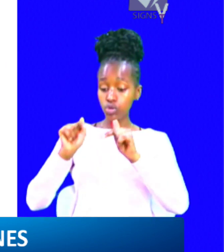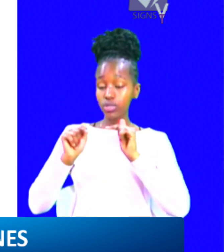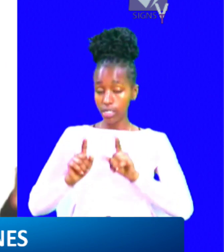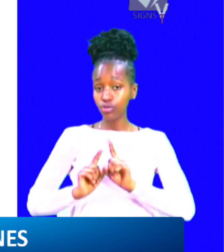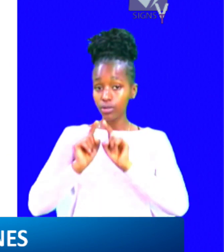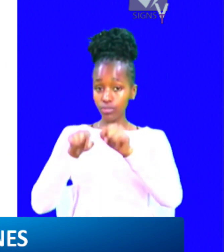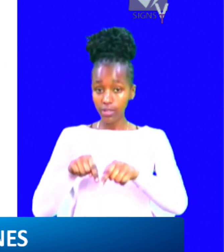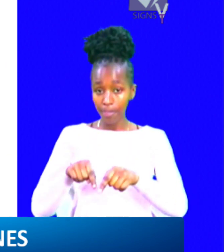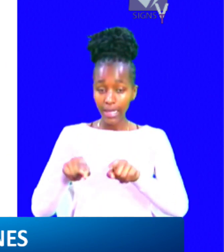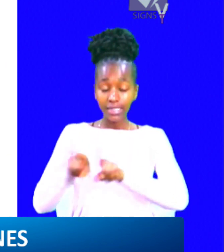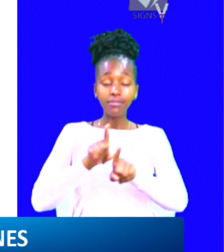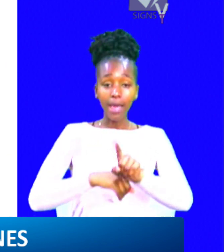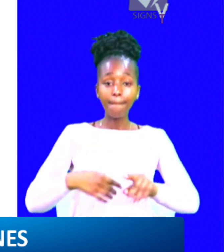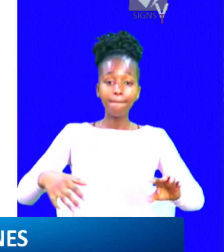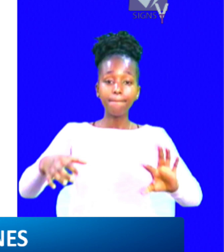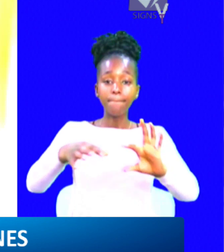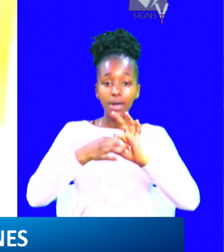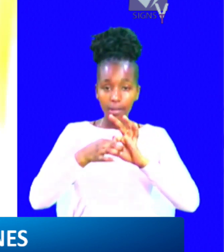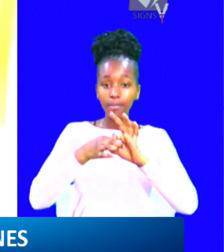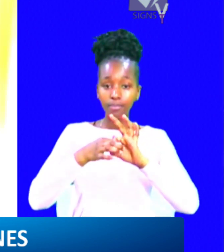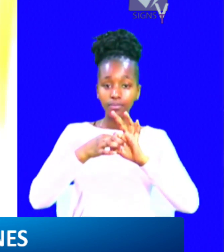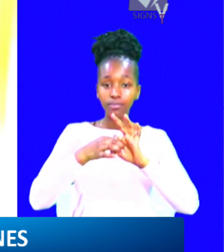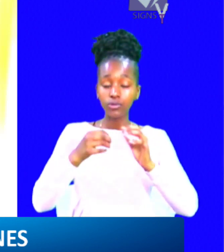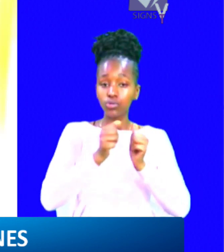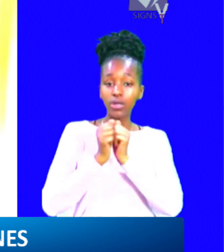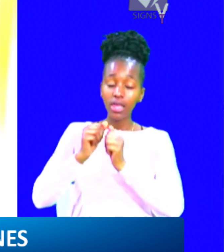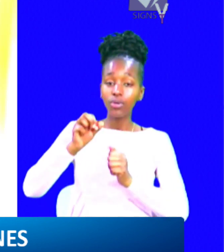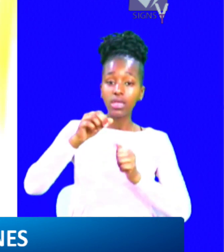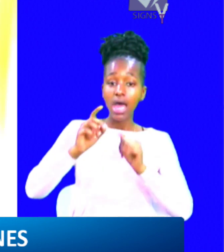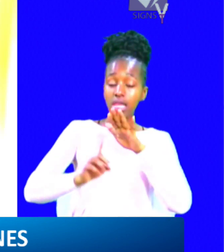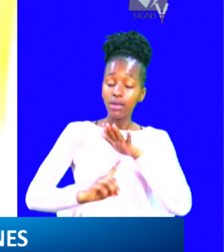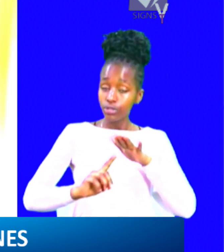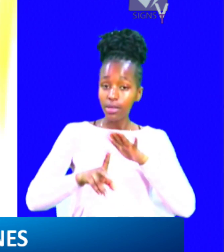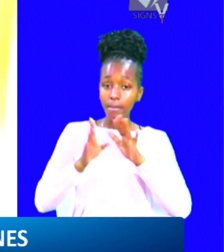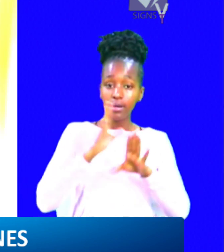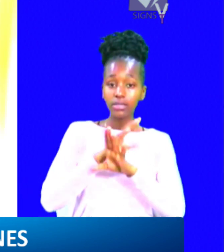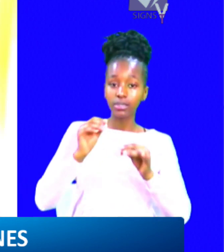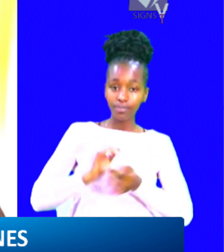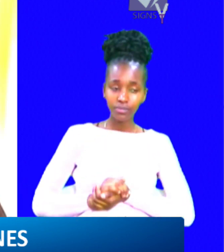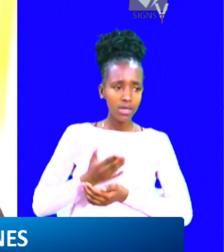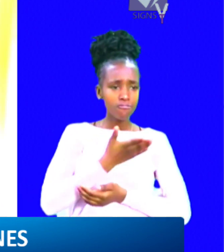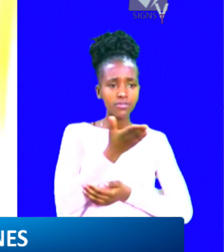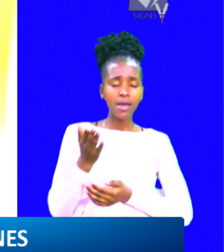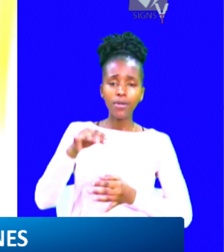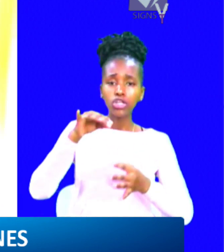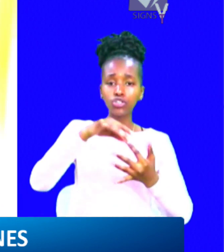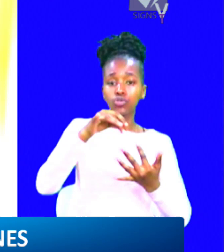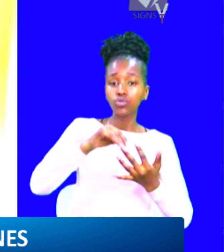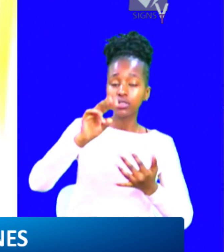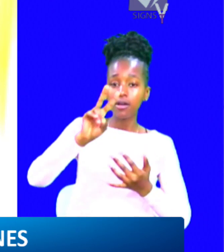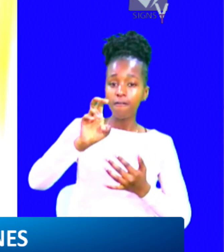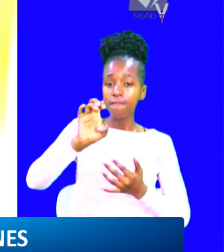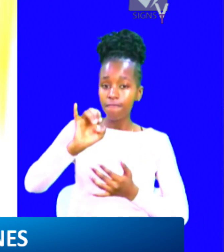na tumekutanishwa na huyu David. Mulichagua Vivian, Vaberna, Valentino na